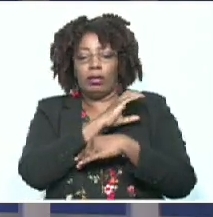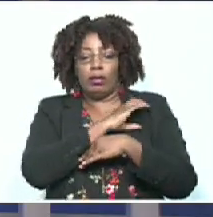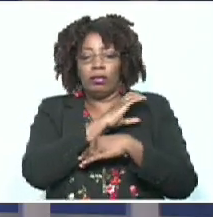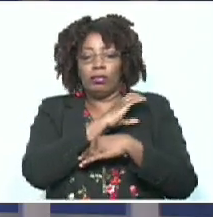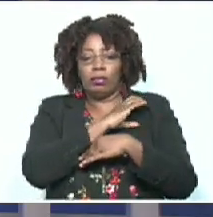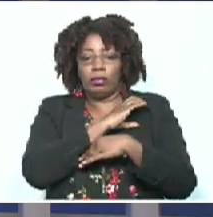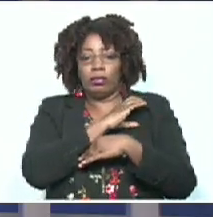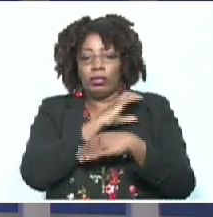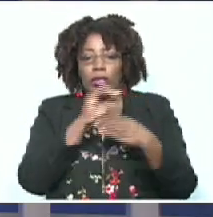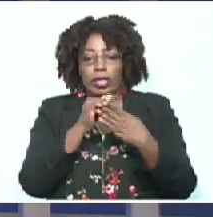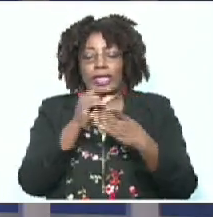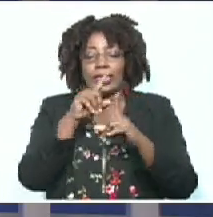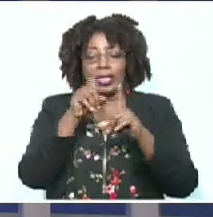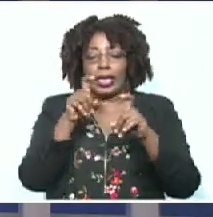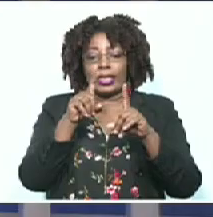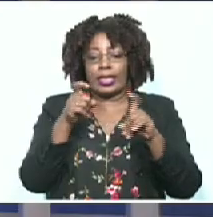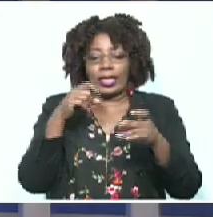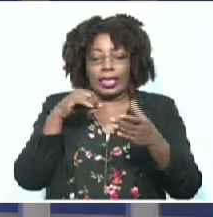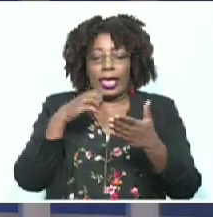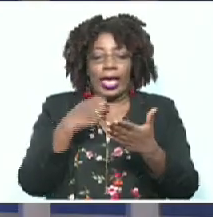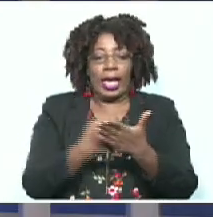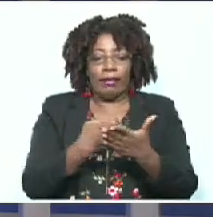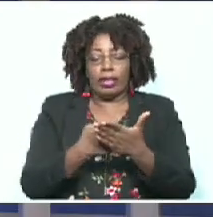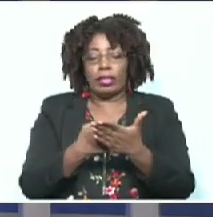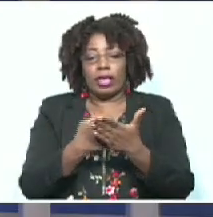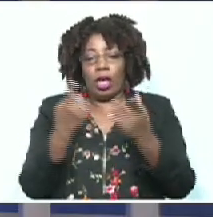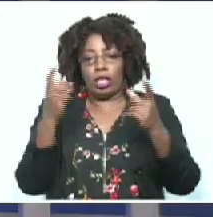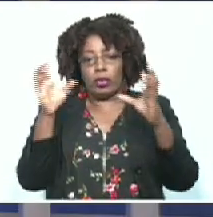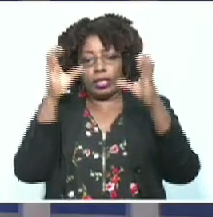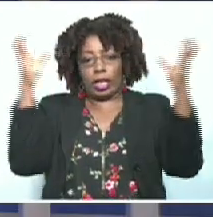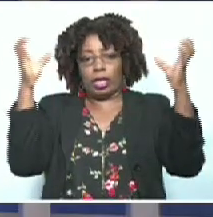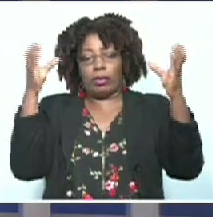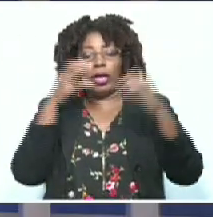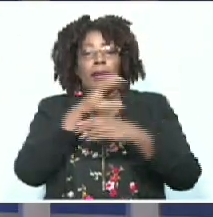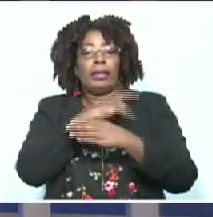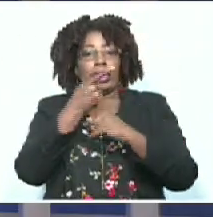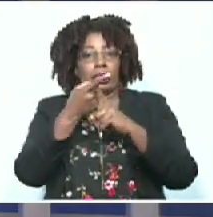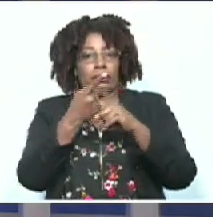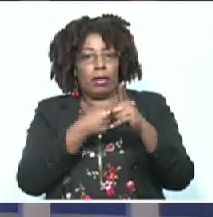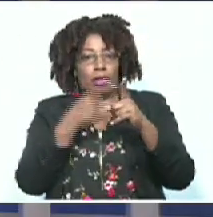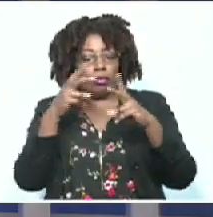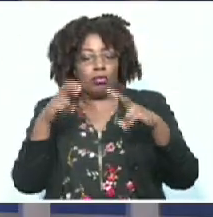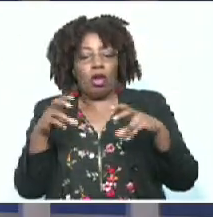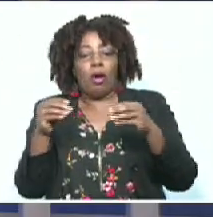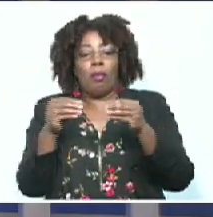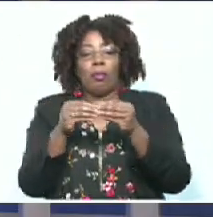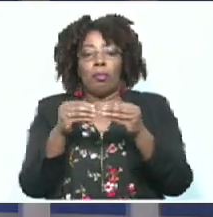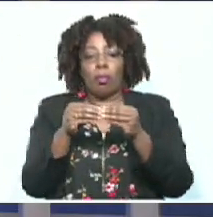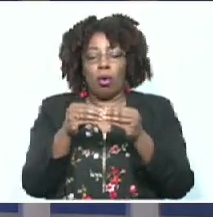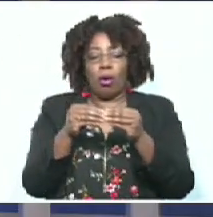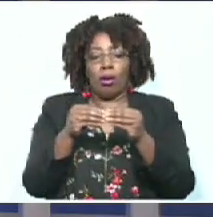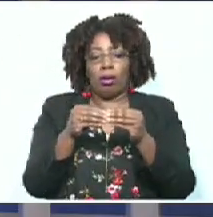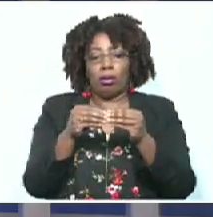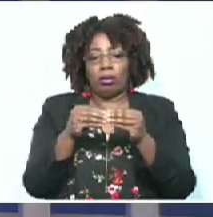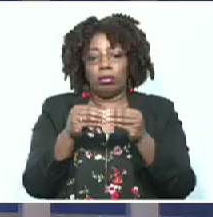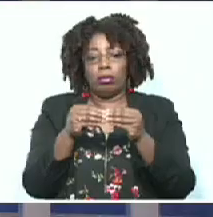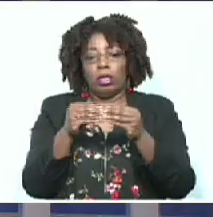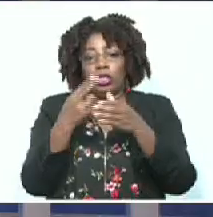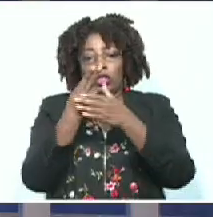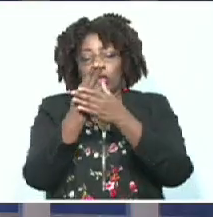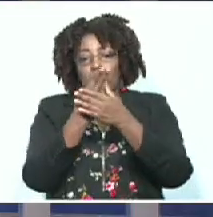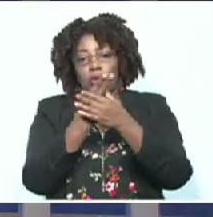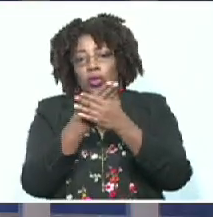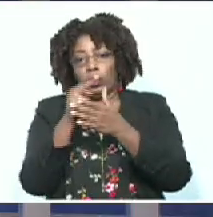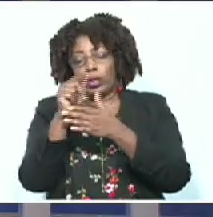is always busy testing evidence, and as we celebrate Police Month, we'll explore more units of this lab, which plays a